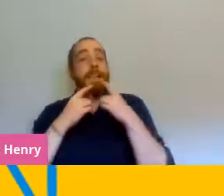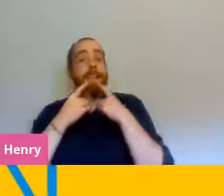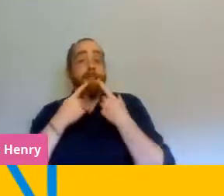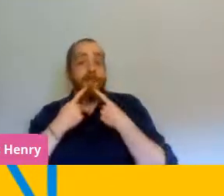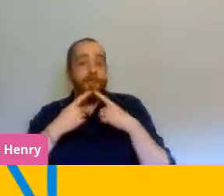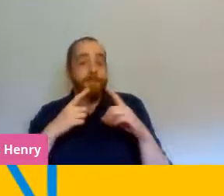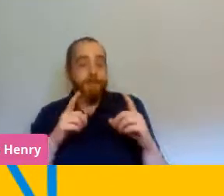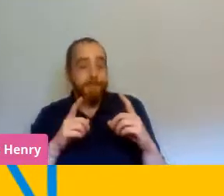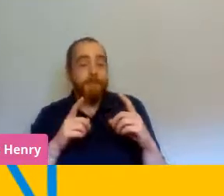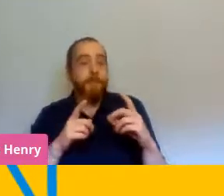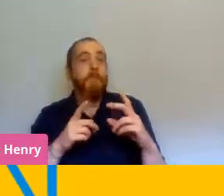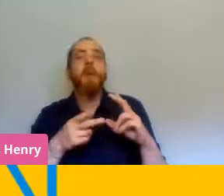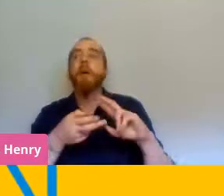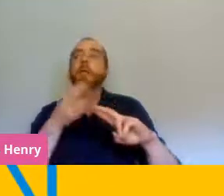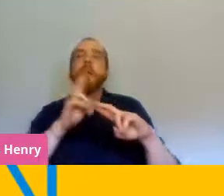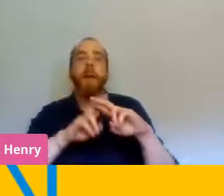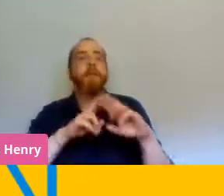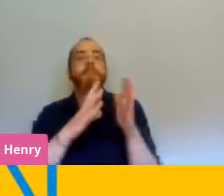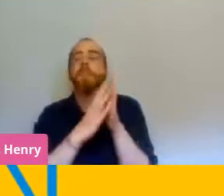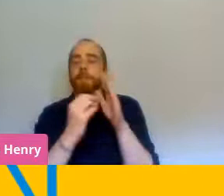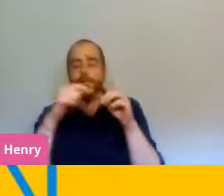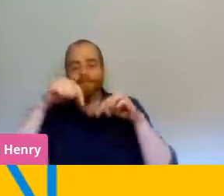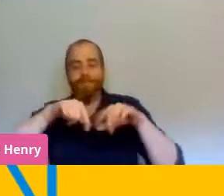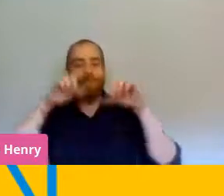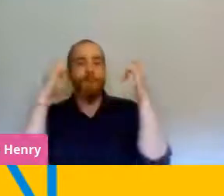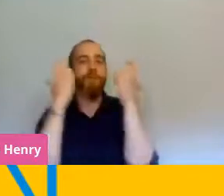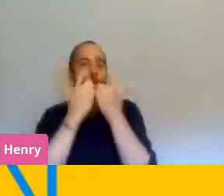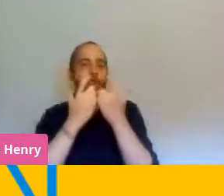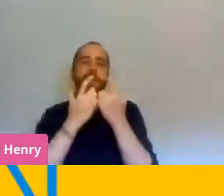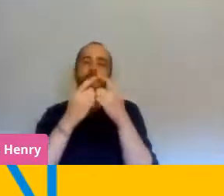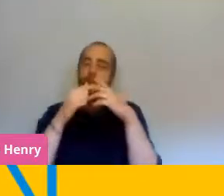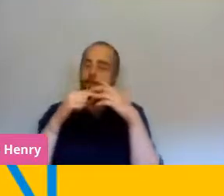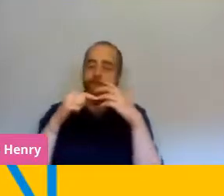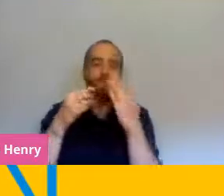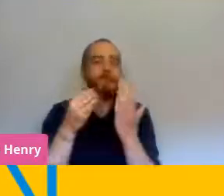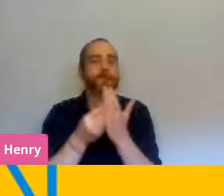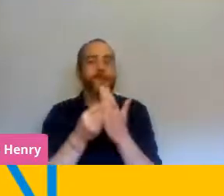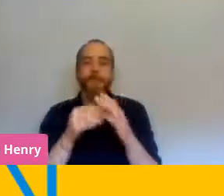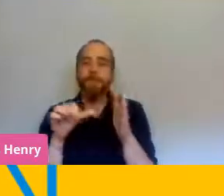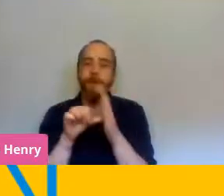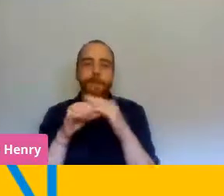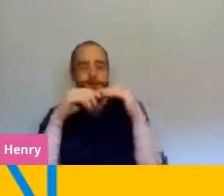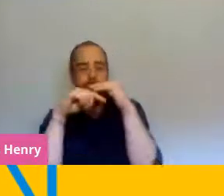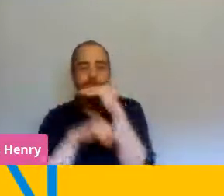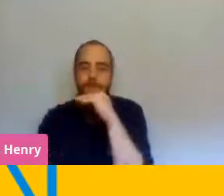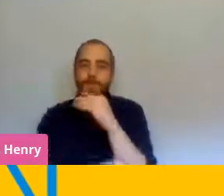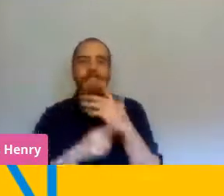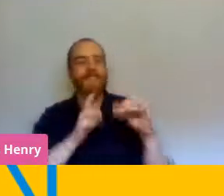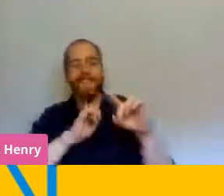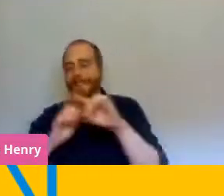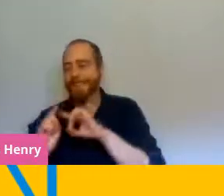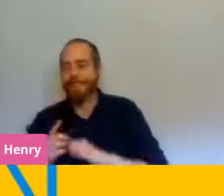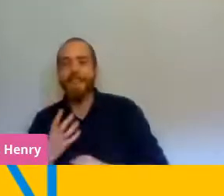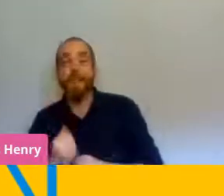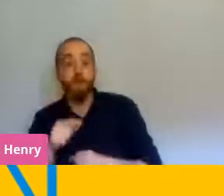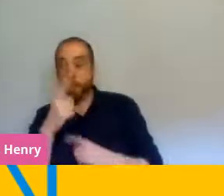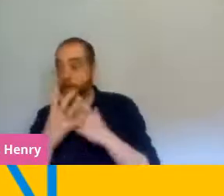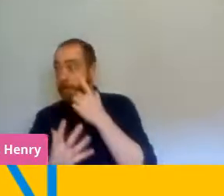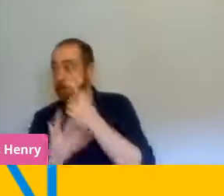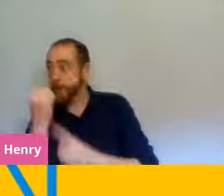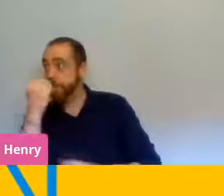indebted Bradford College can do this, rich universities have no excuse not to treat their staff so